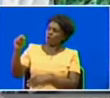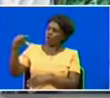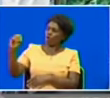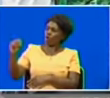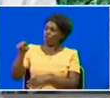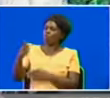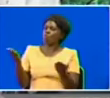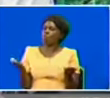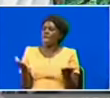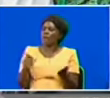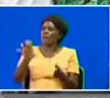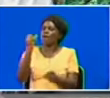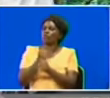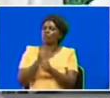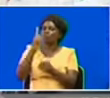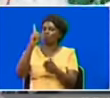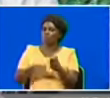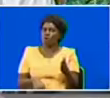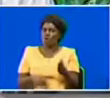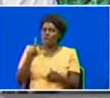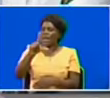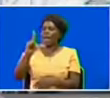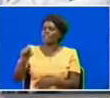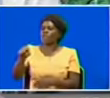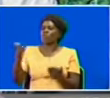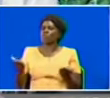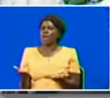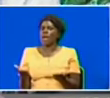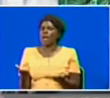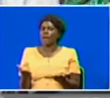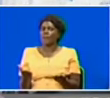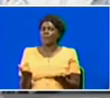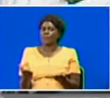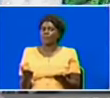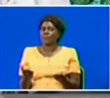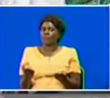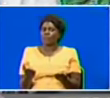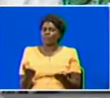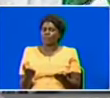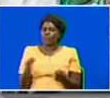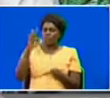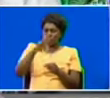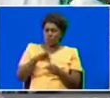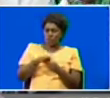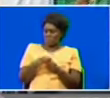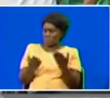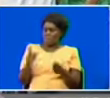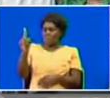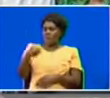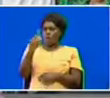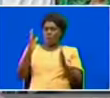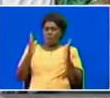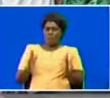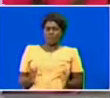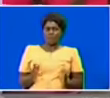Garissa massacre happened? What did you do? Mm-hmm. Where were you when Langata Primary School happened? Where were you when this happened? Because you will end up voting for someone who just wants to look good.